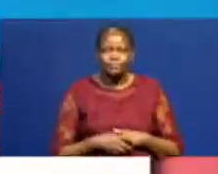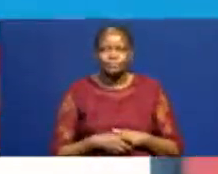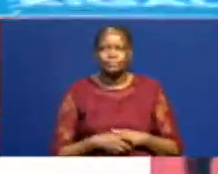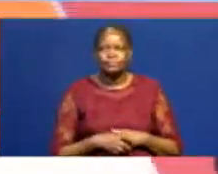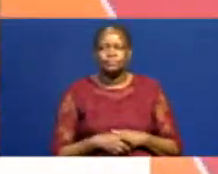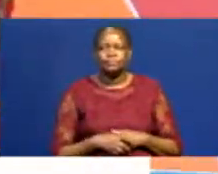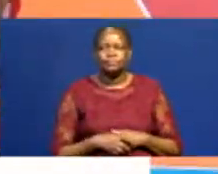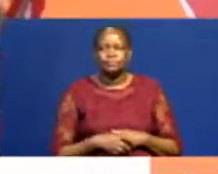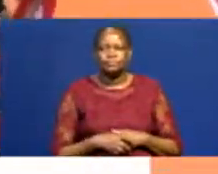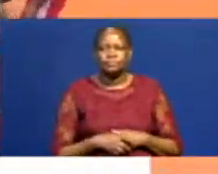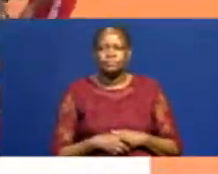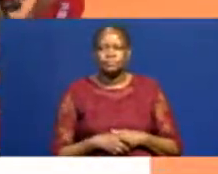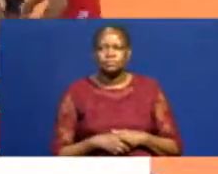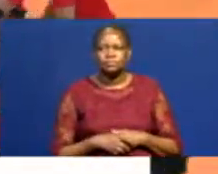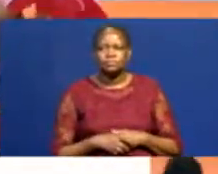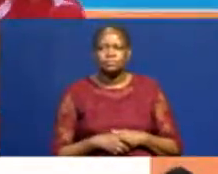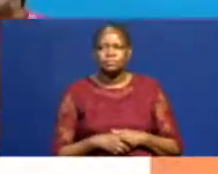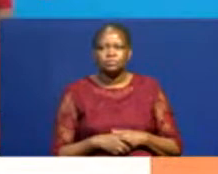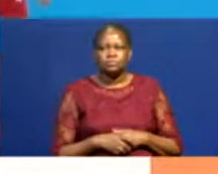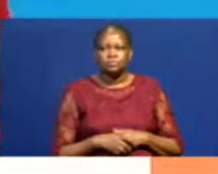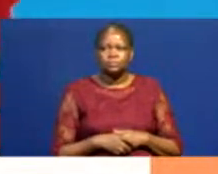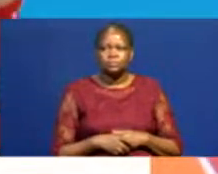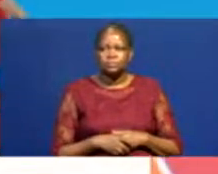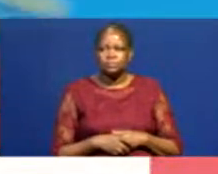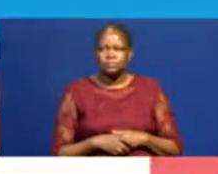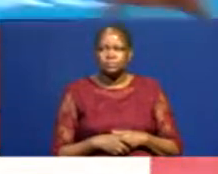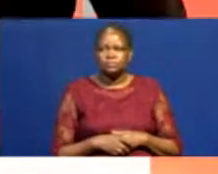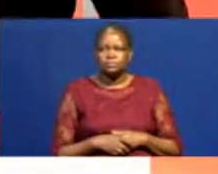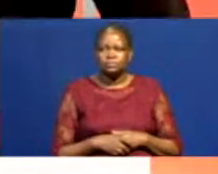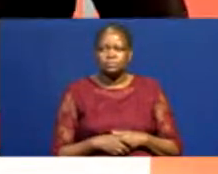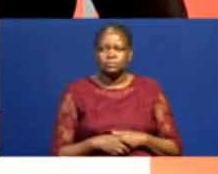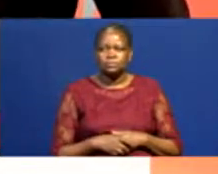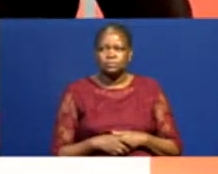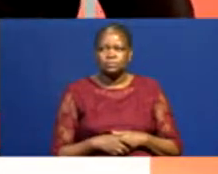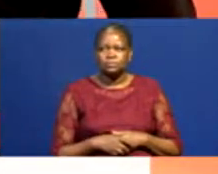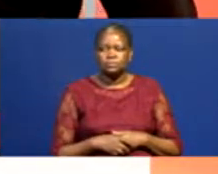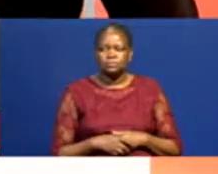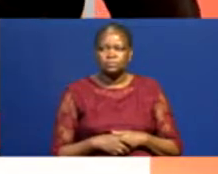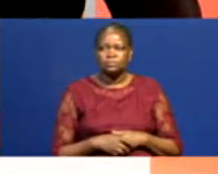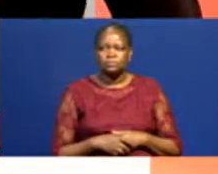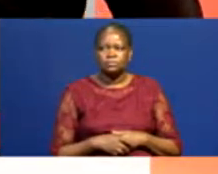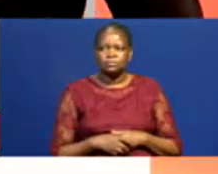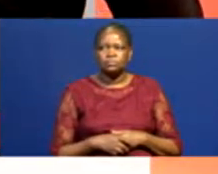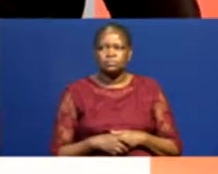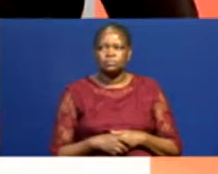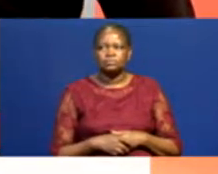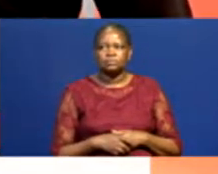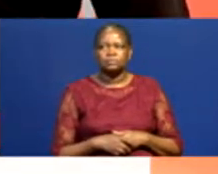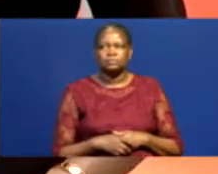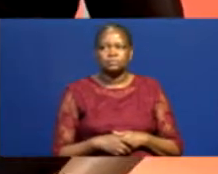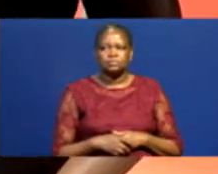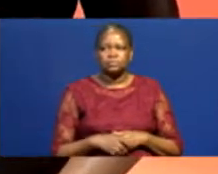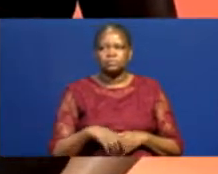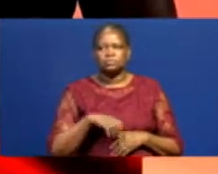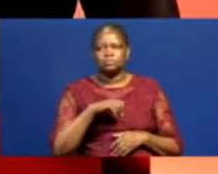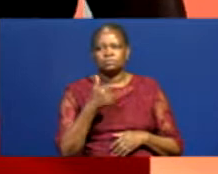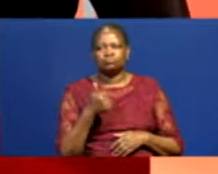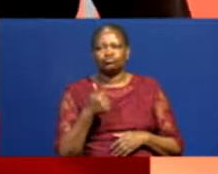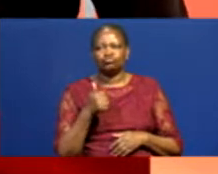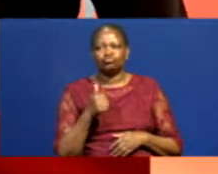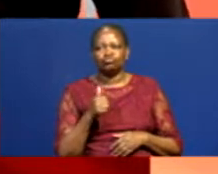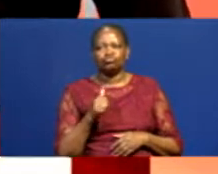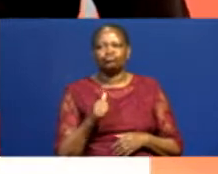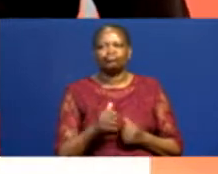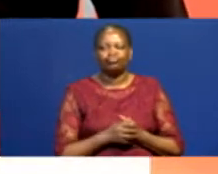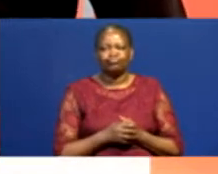Moving on, DP World, in partnership with the